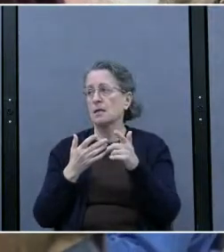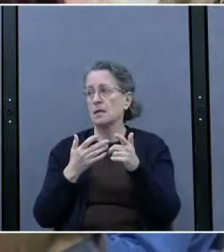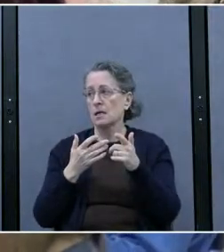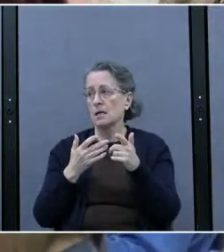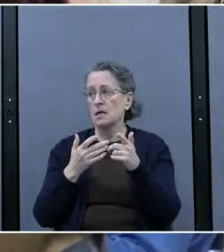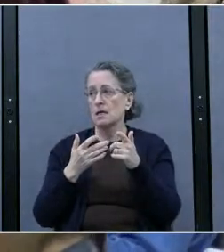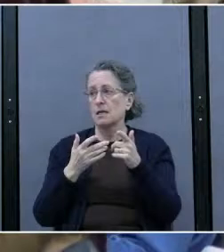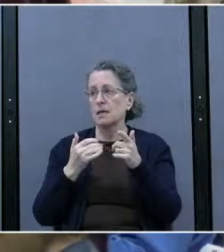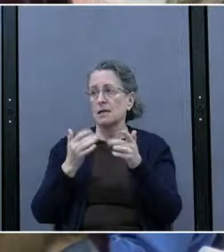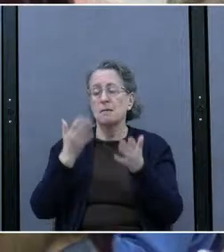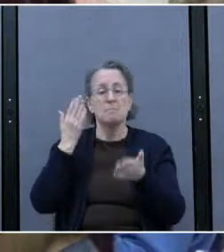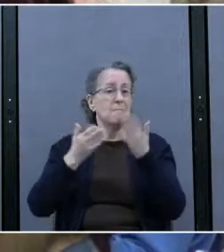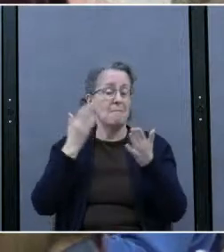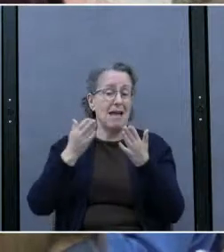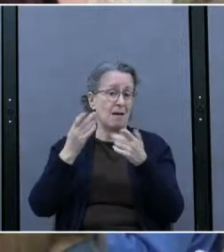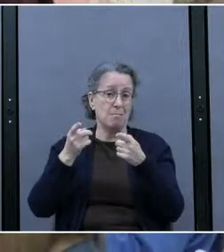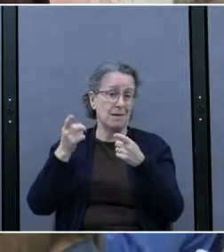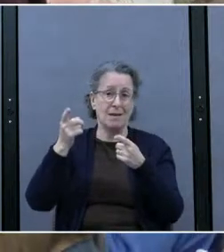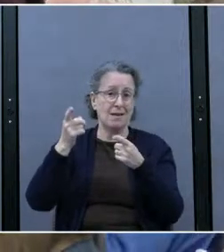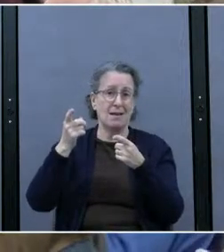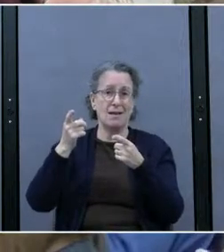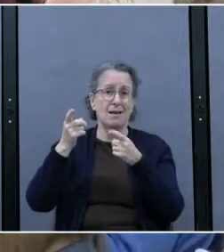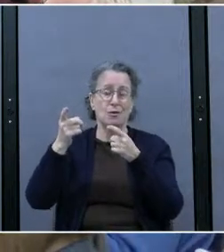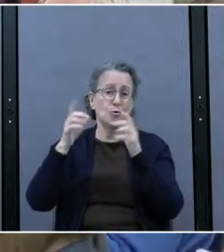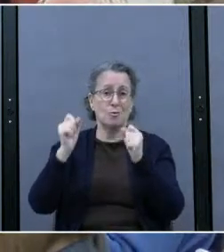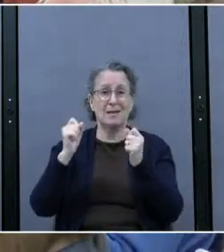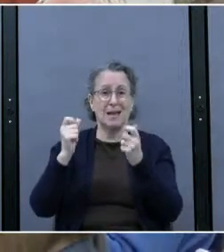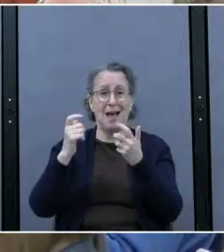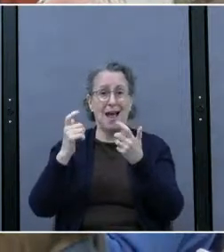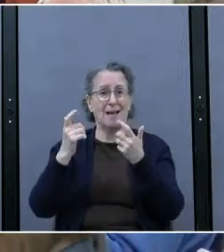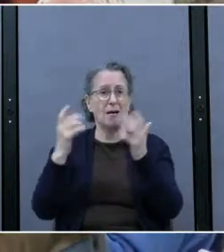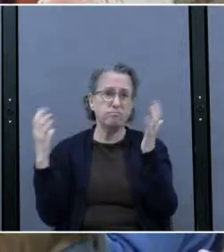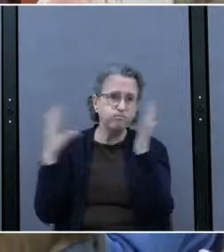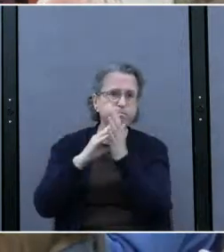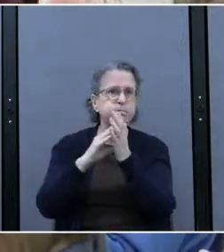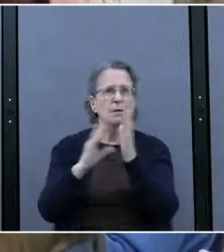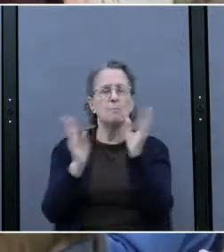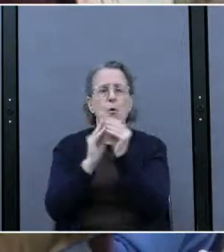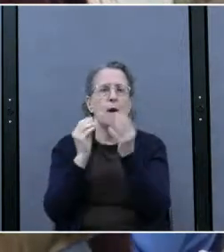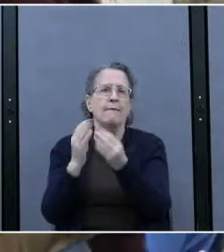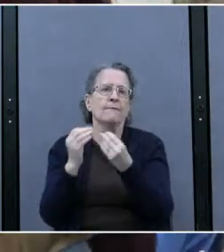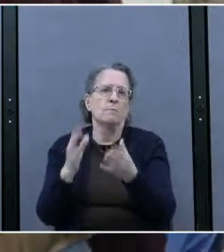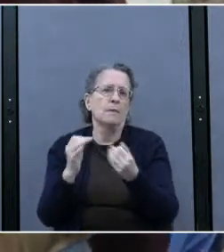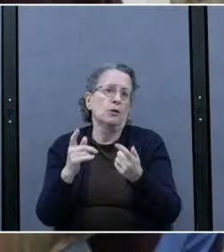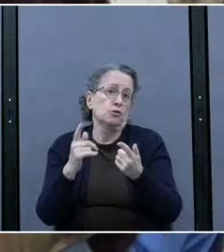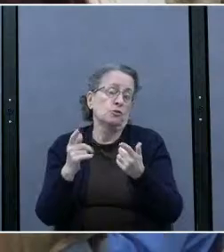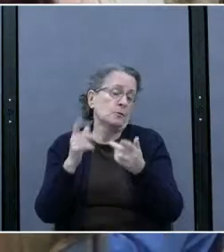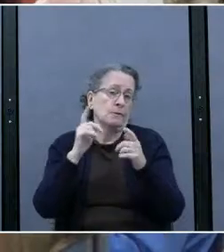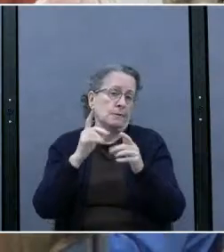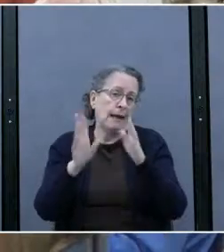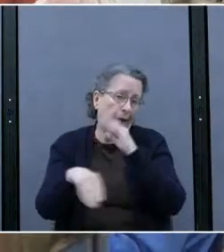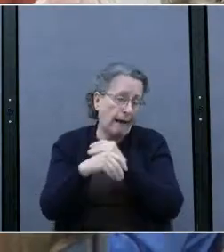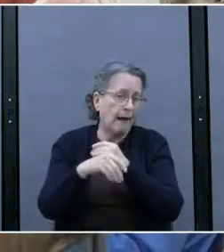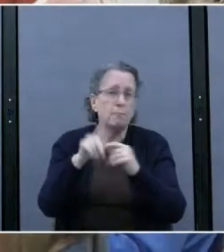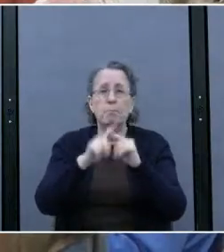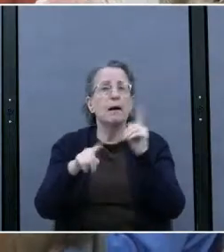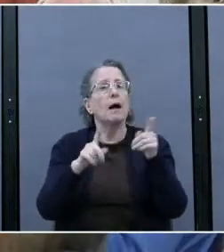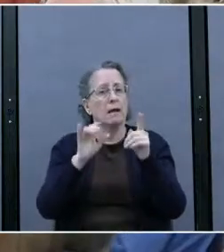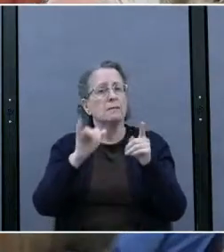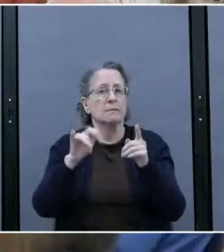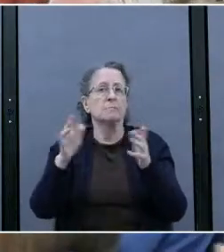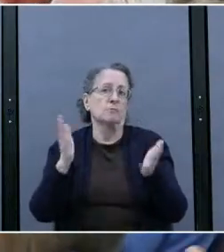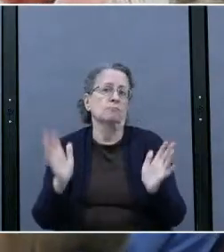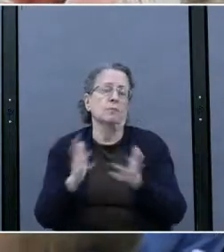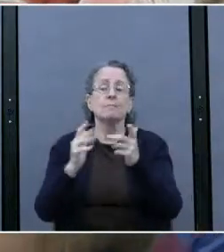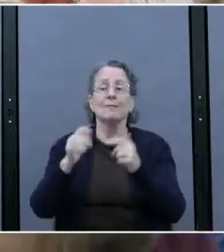part of the report and see what you can understand. But that's where you'll find something anyway. That's understandable. Mr. Agave is